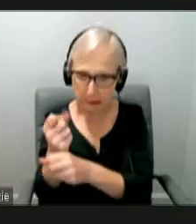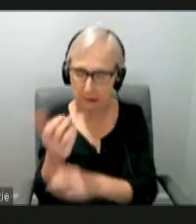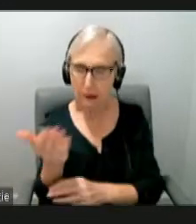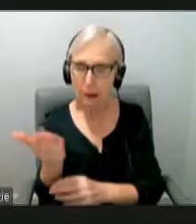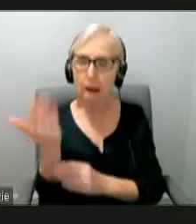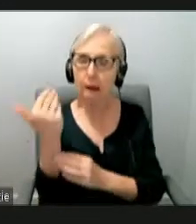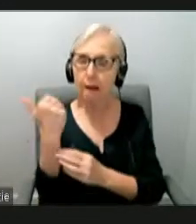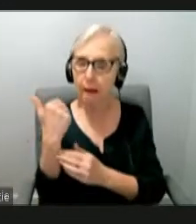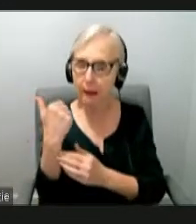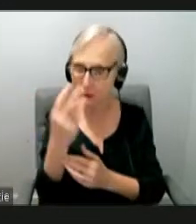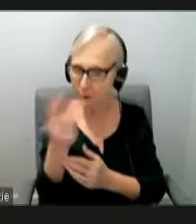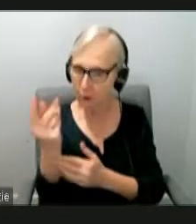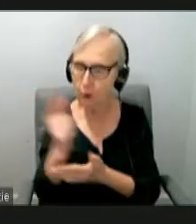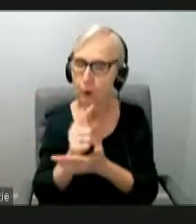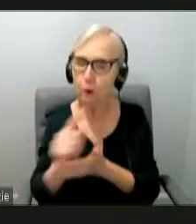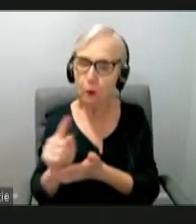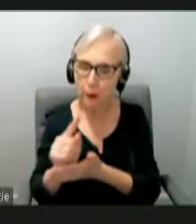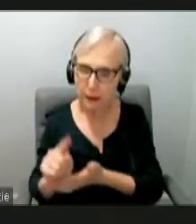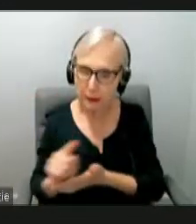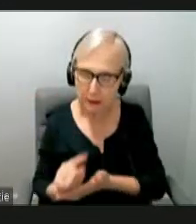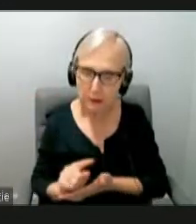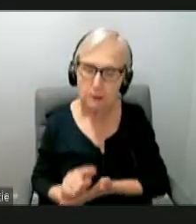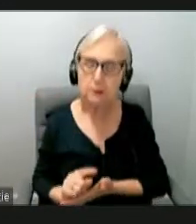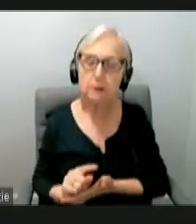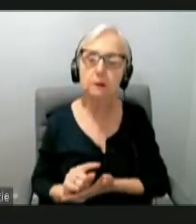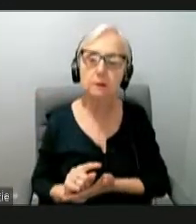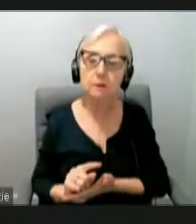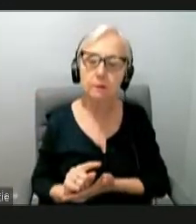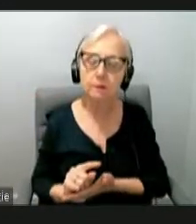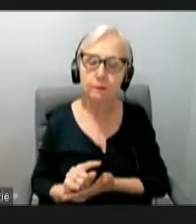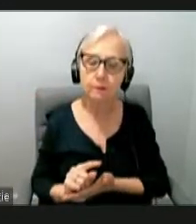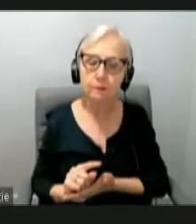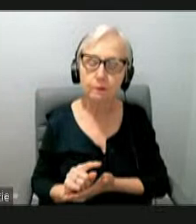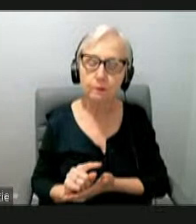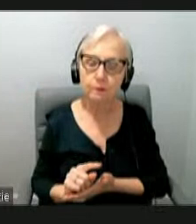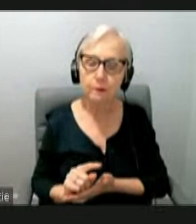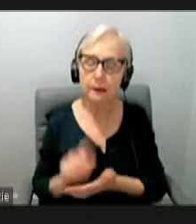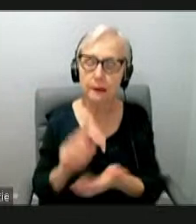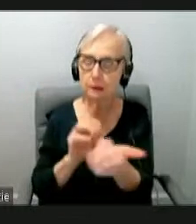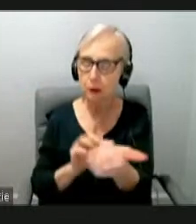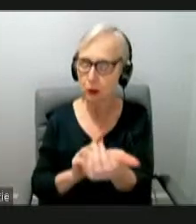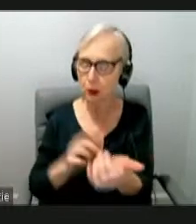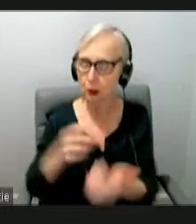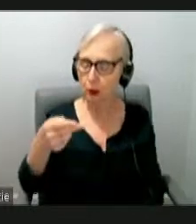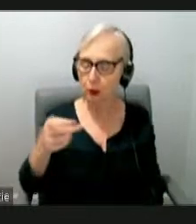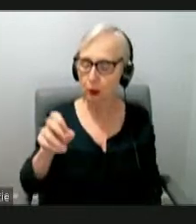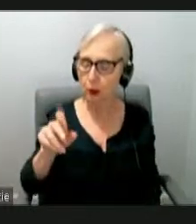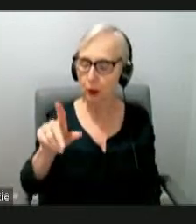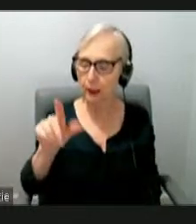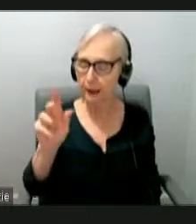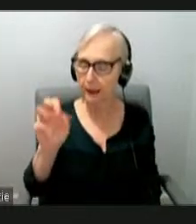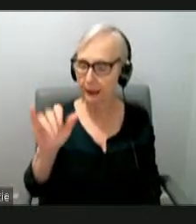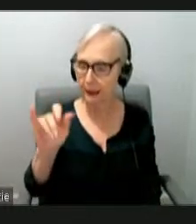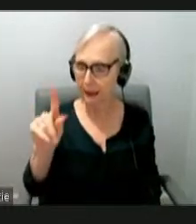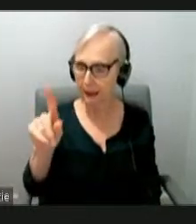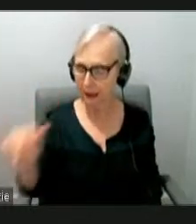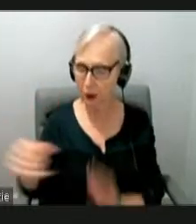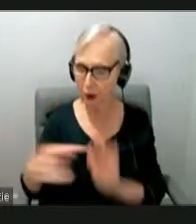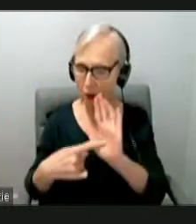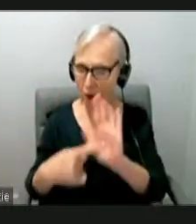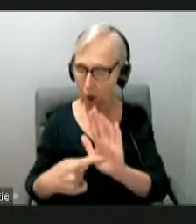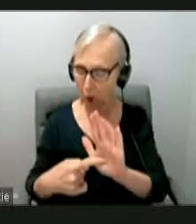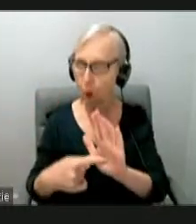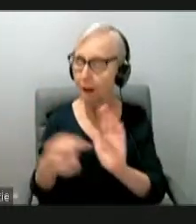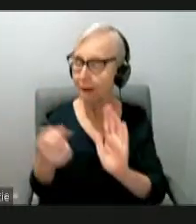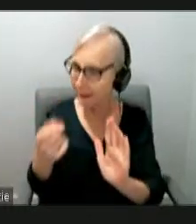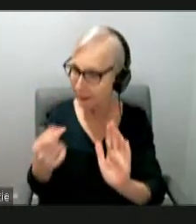weeks, months, and over the course of this pandemic. And as Dr. Hurley indicated, we are cautiously